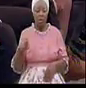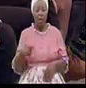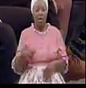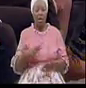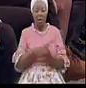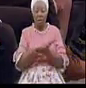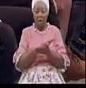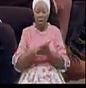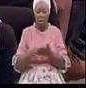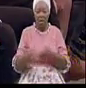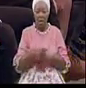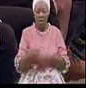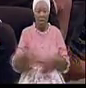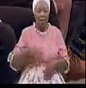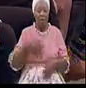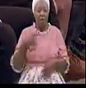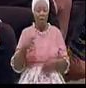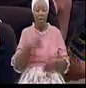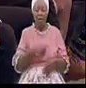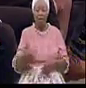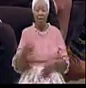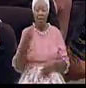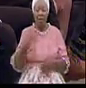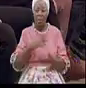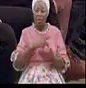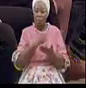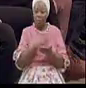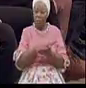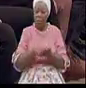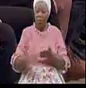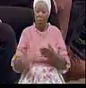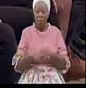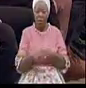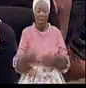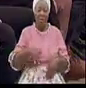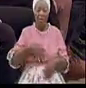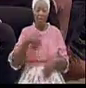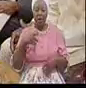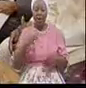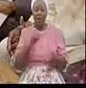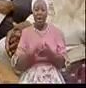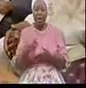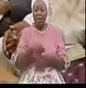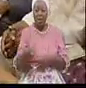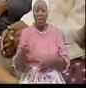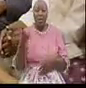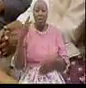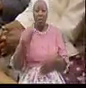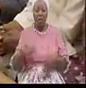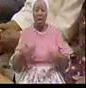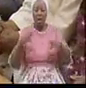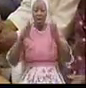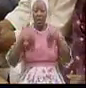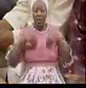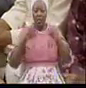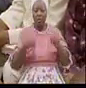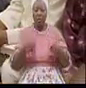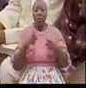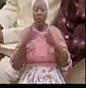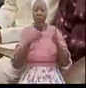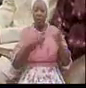They felt they were pure. They felt they were acceptable unto the